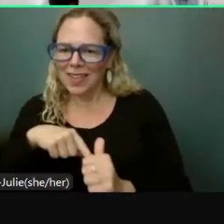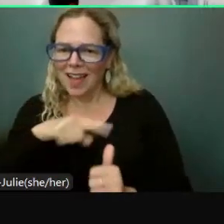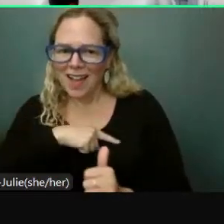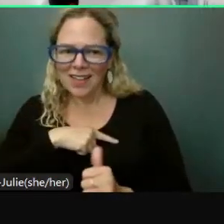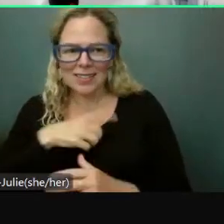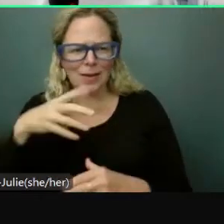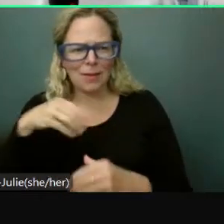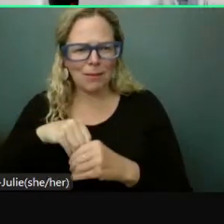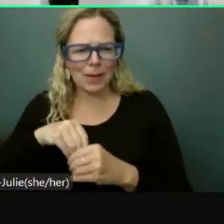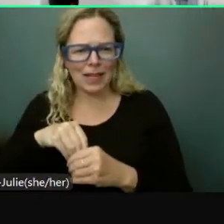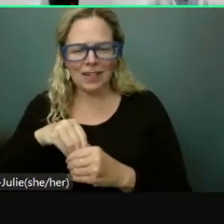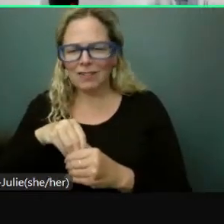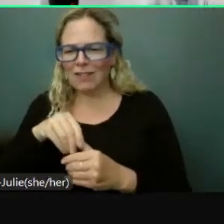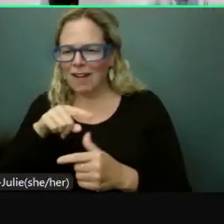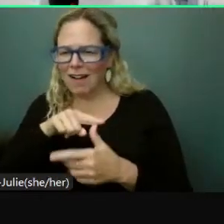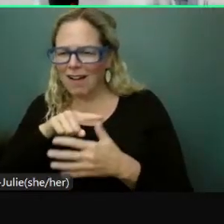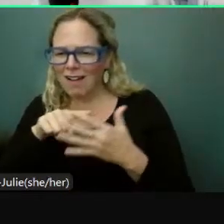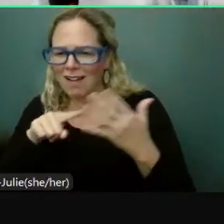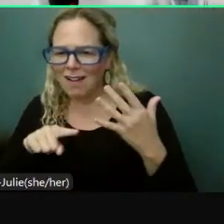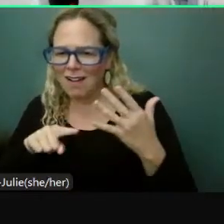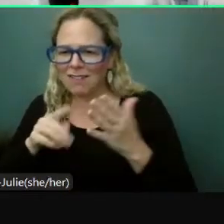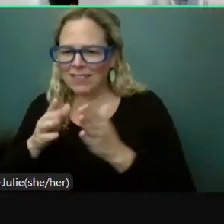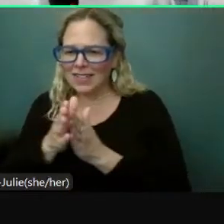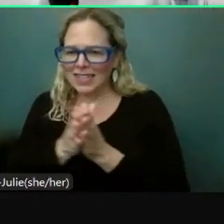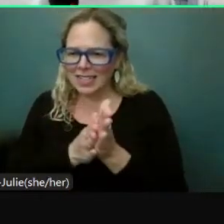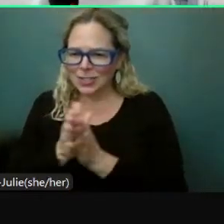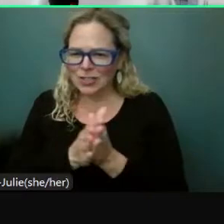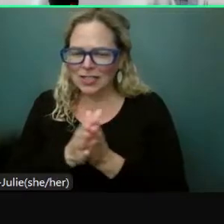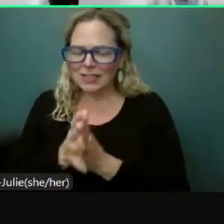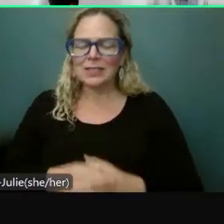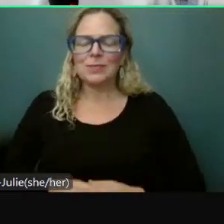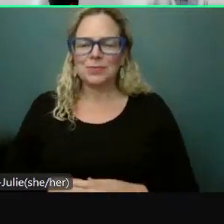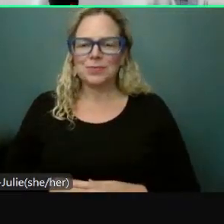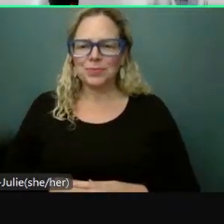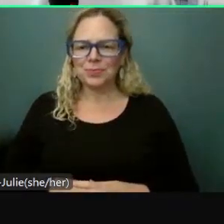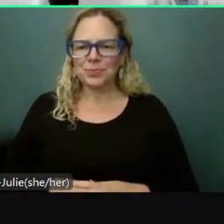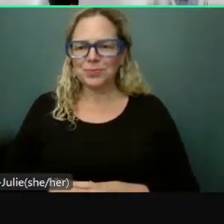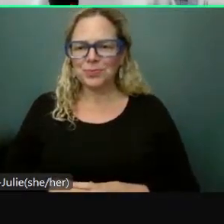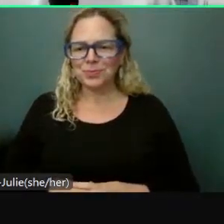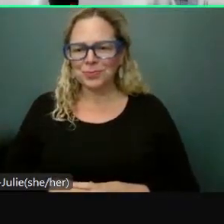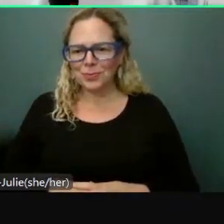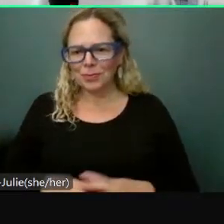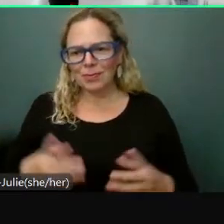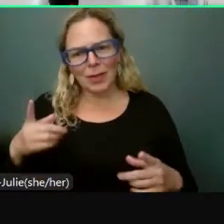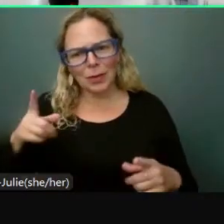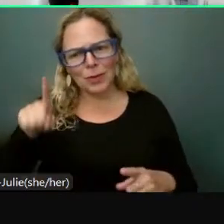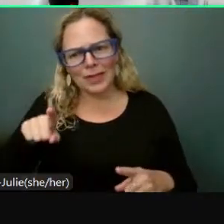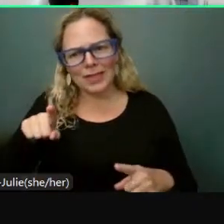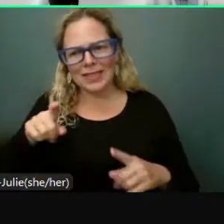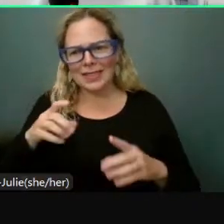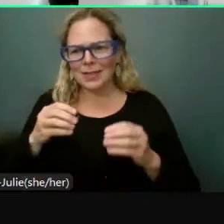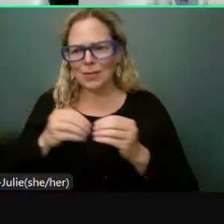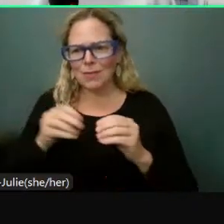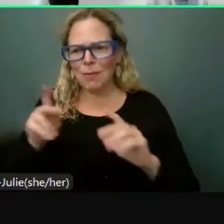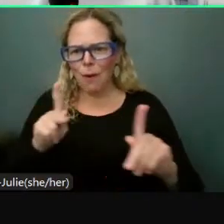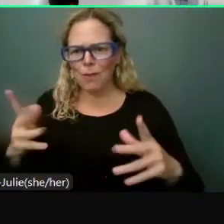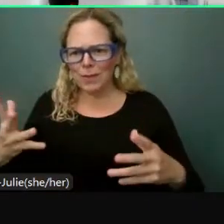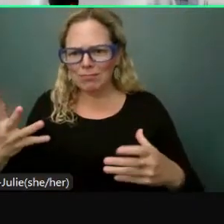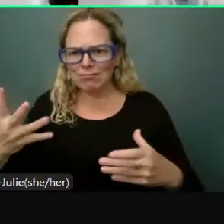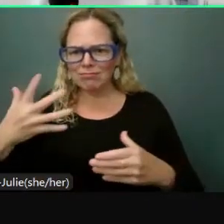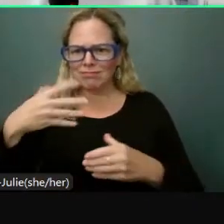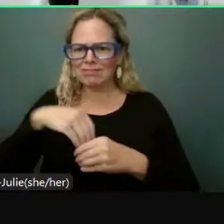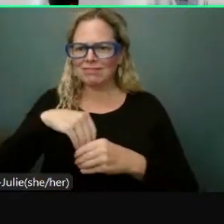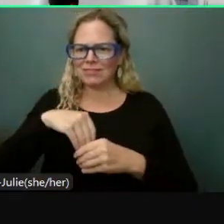and education initiatives. We definitely need more people to join our